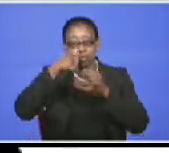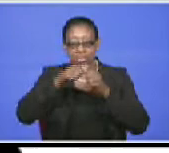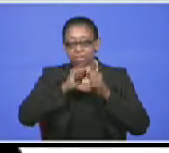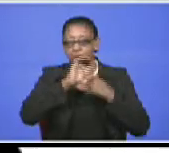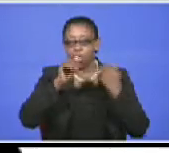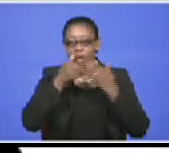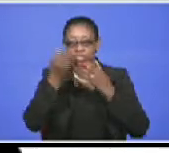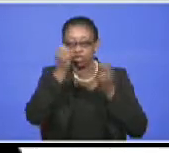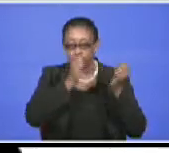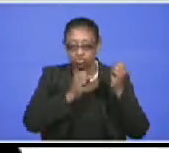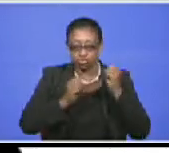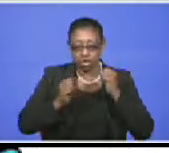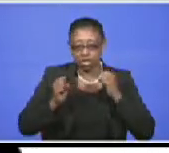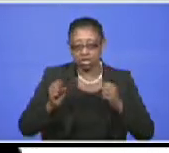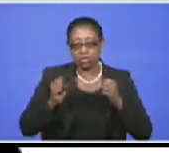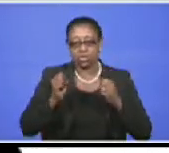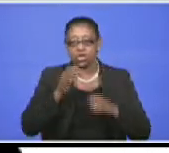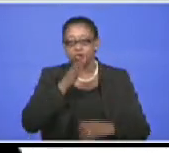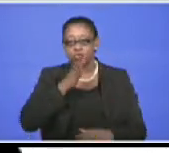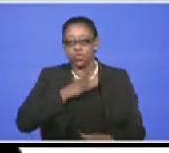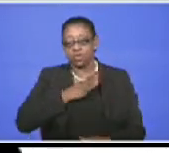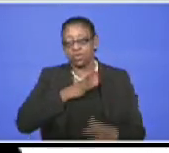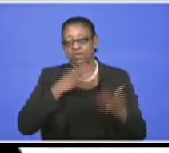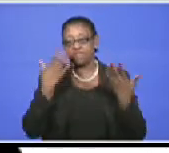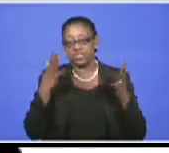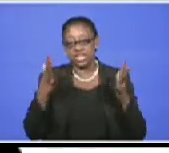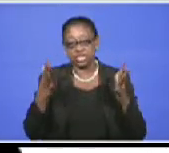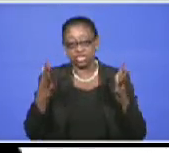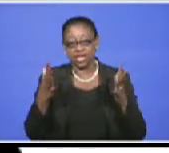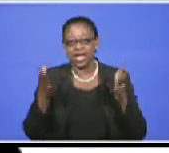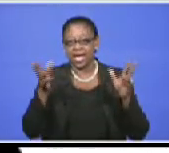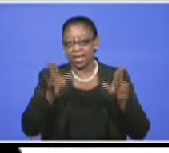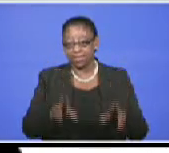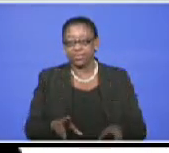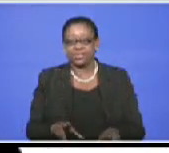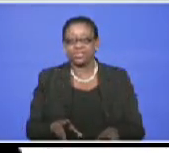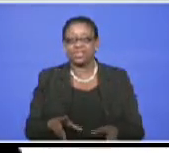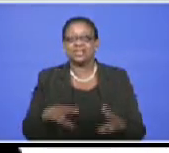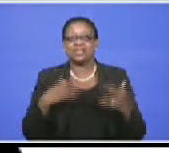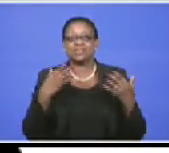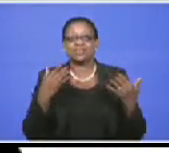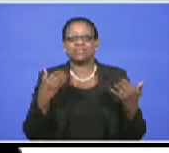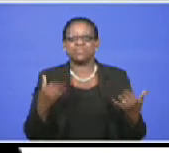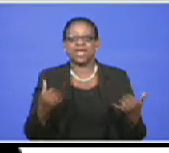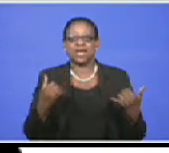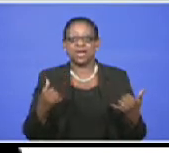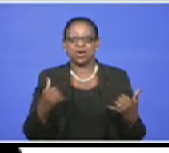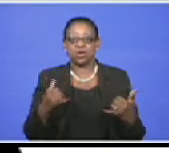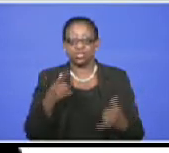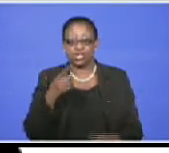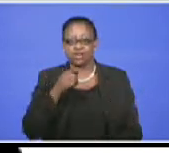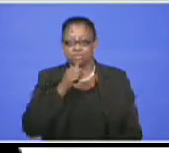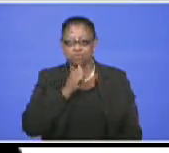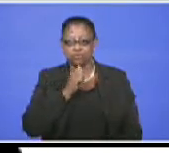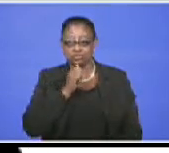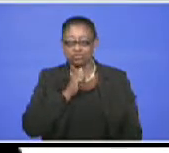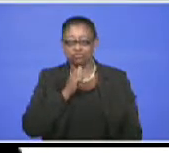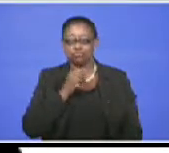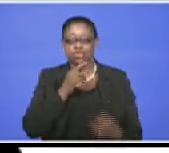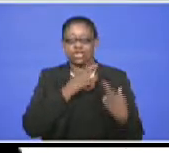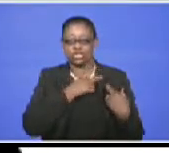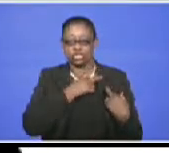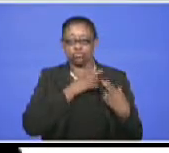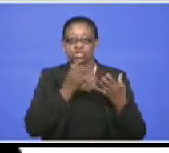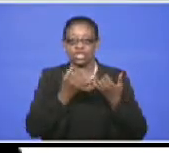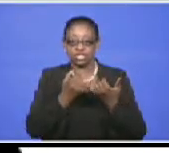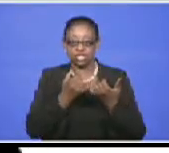to remove inequality and discrimination from not only our nation's life, but from the very personal relationships of women. Dame